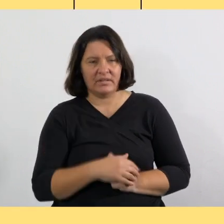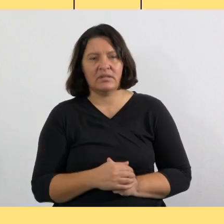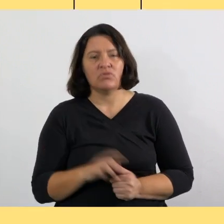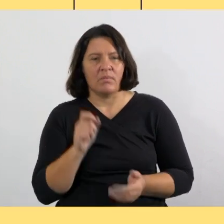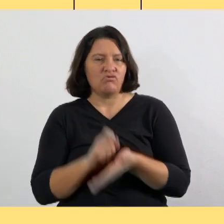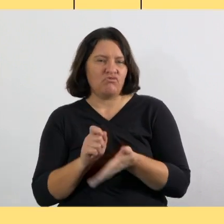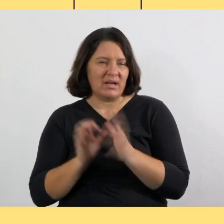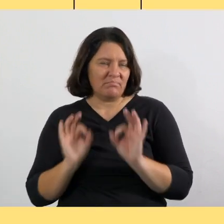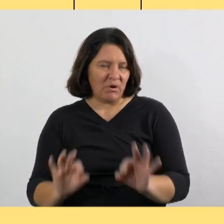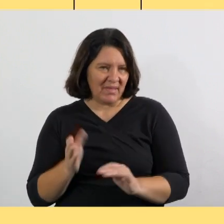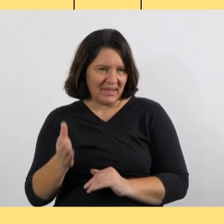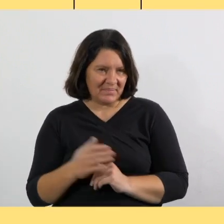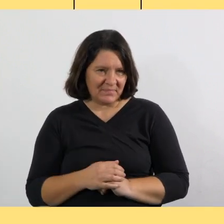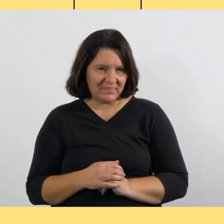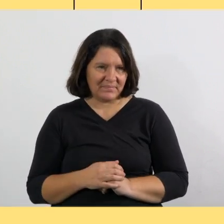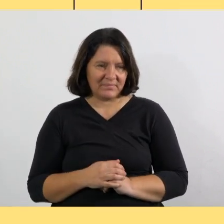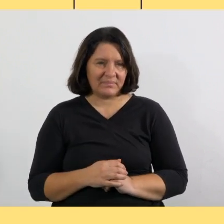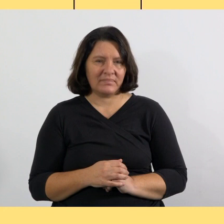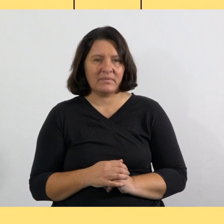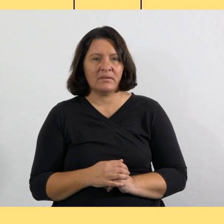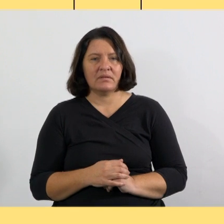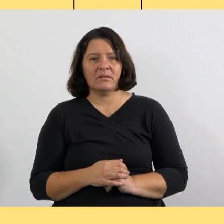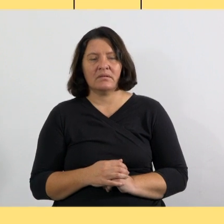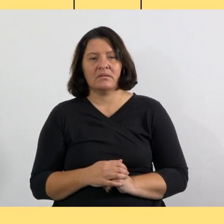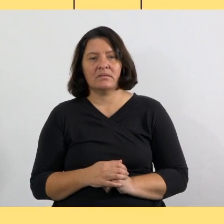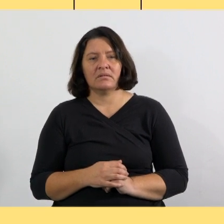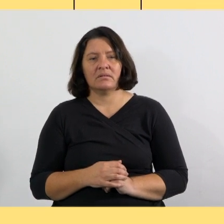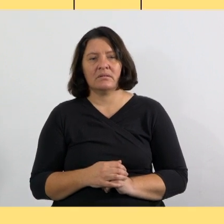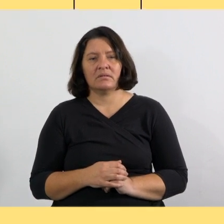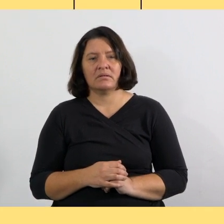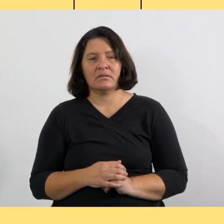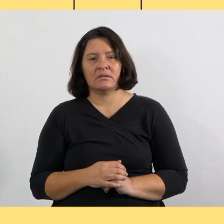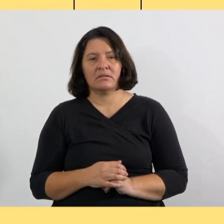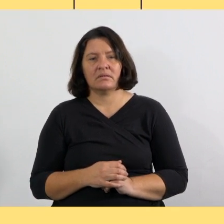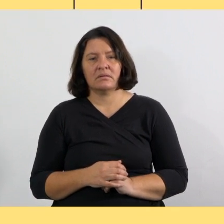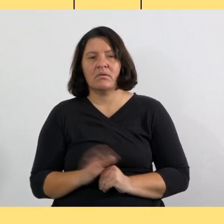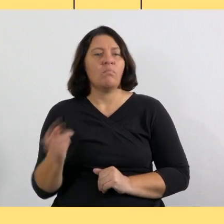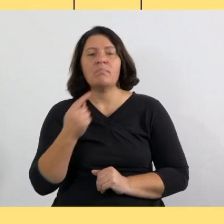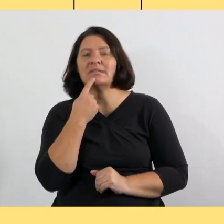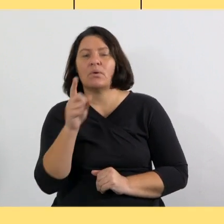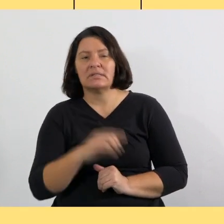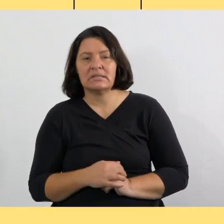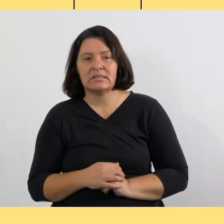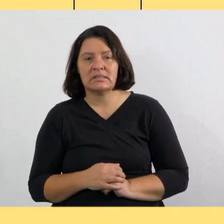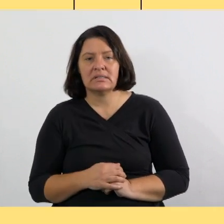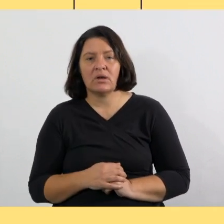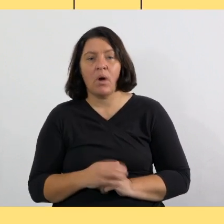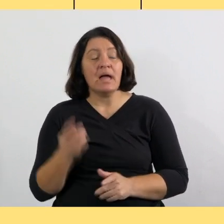Let's do that. I'll come here and then what do I say? Because we have sold goods, I will then